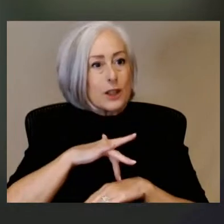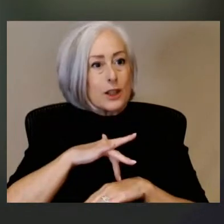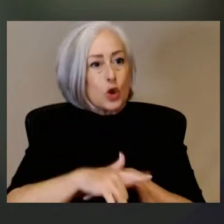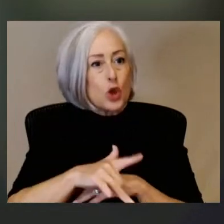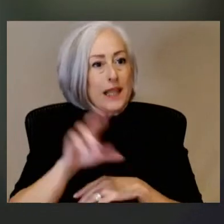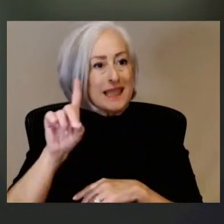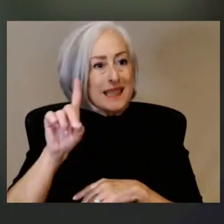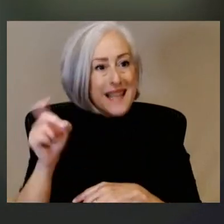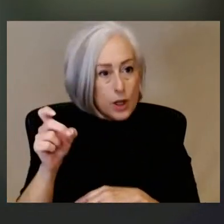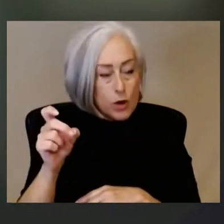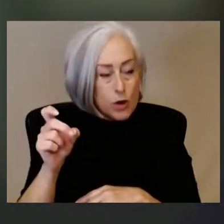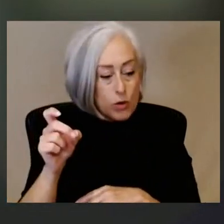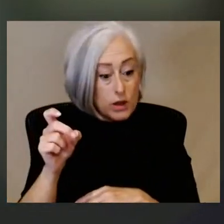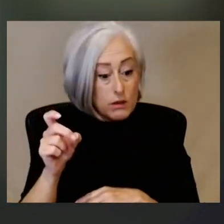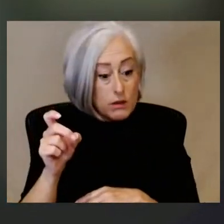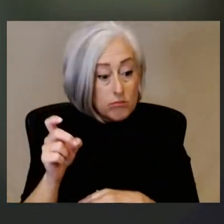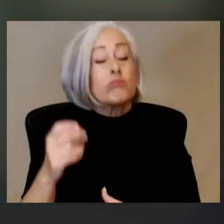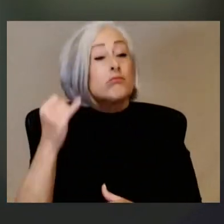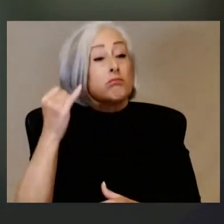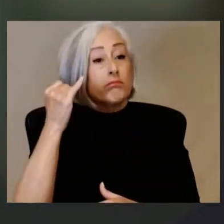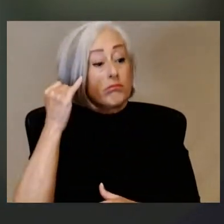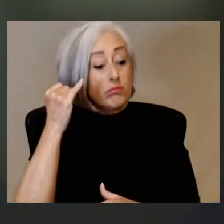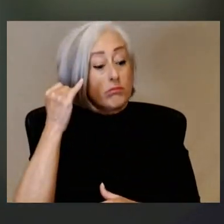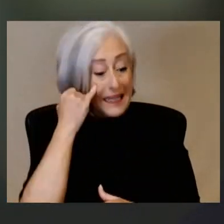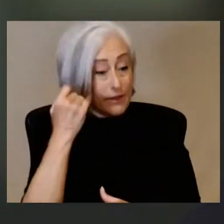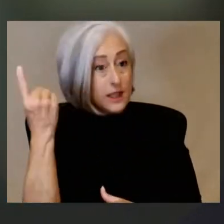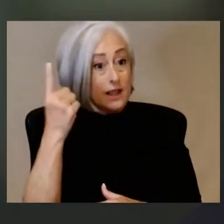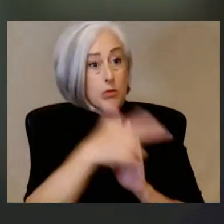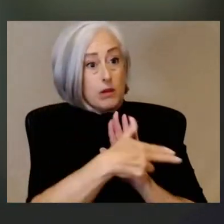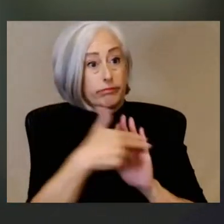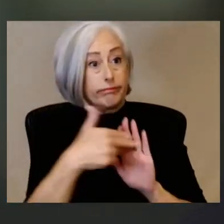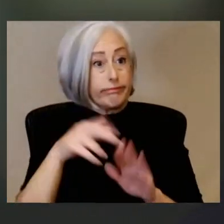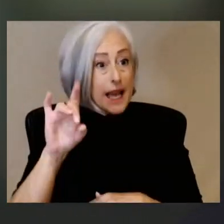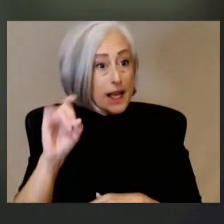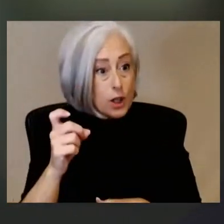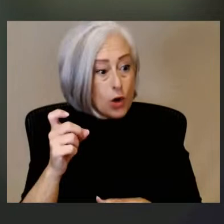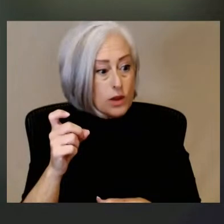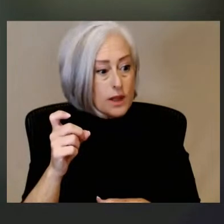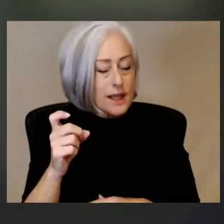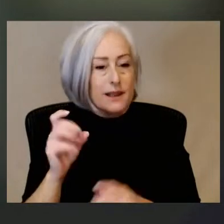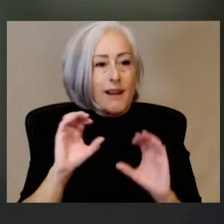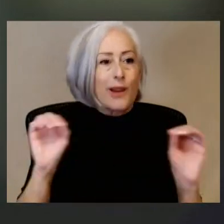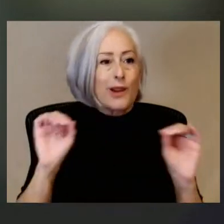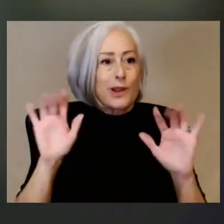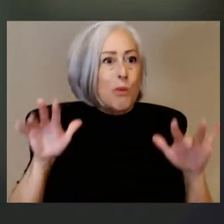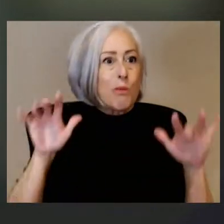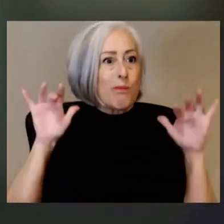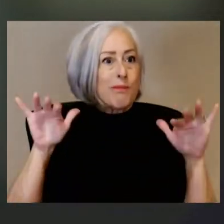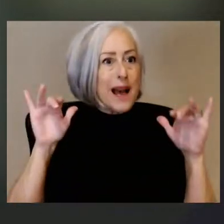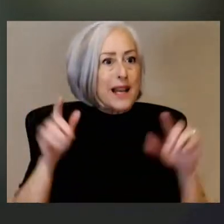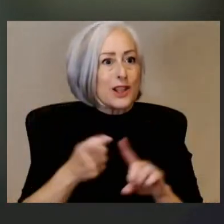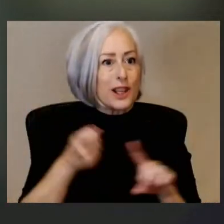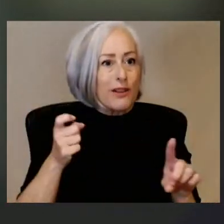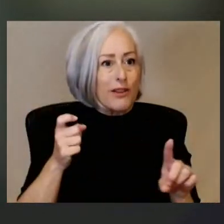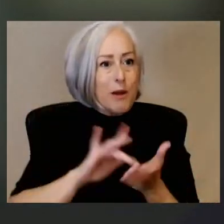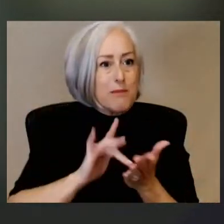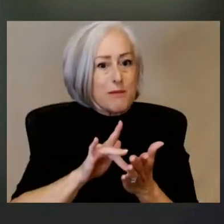people are diagnosed, there isn't magic on the medical side. It is primarily